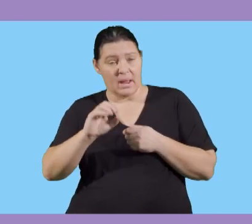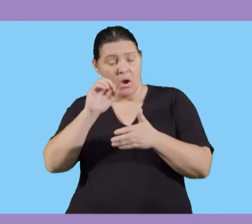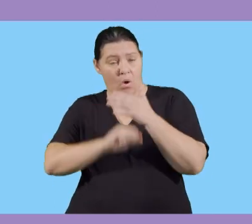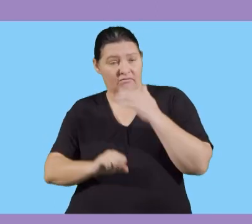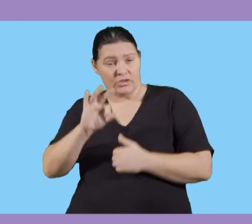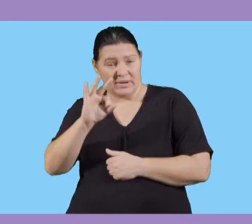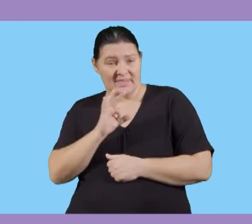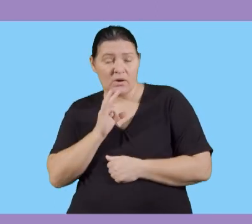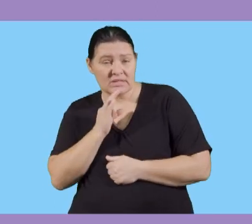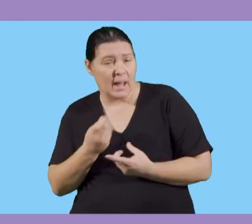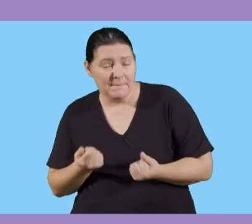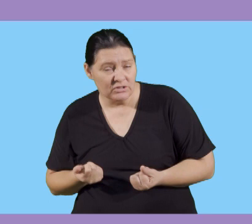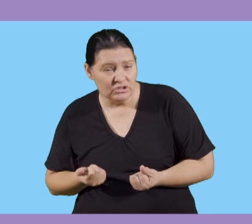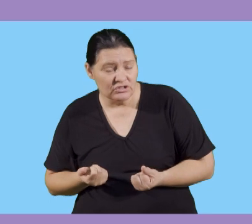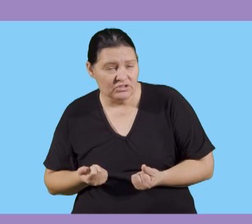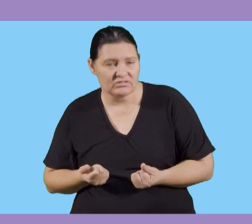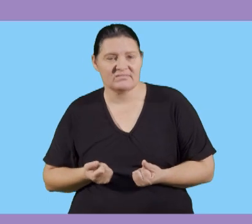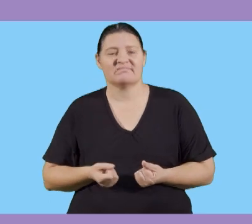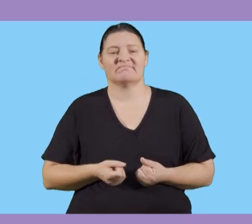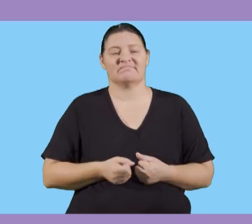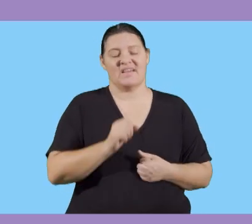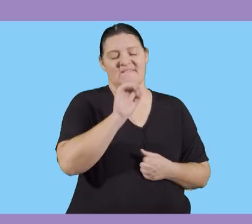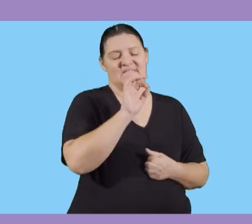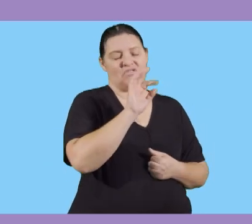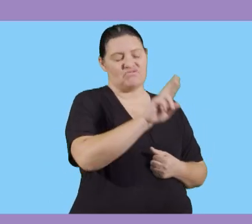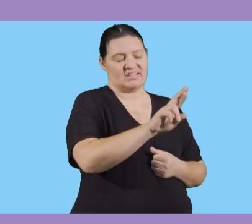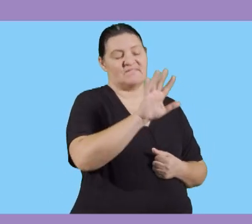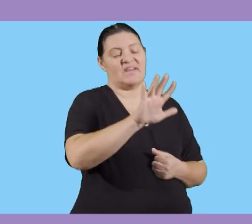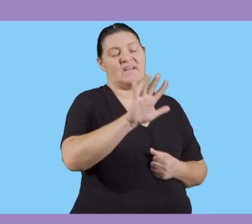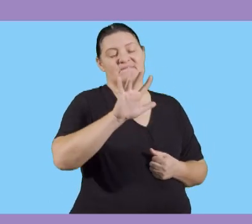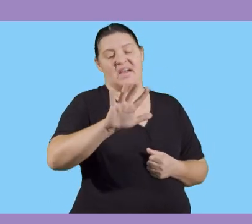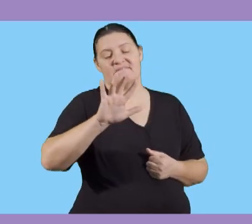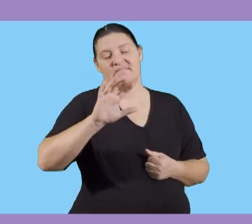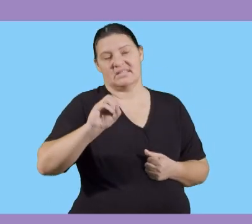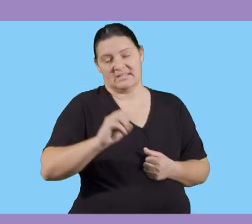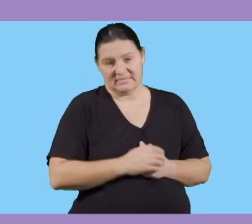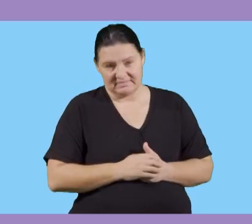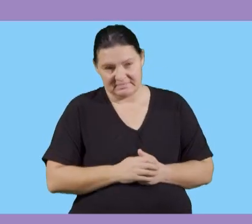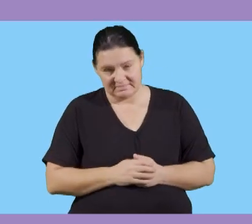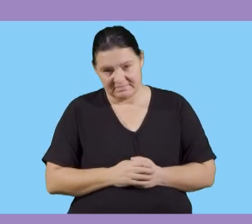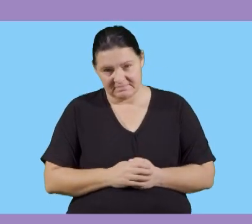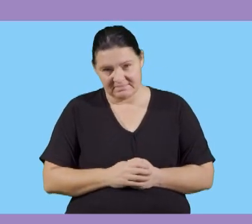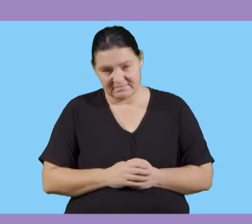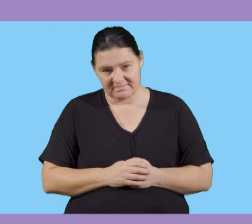3,550 minus 3,000? Yes, it is going to be